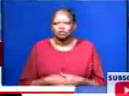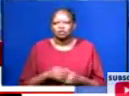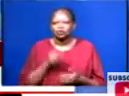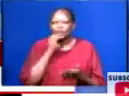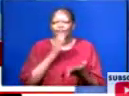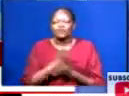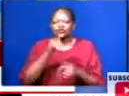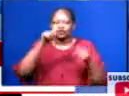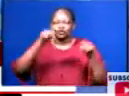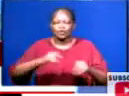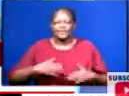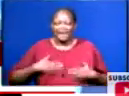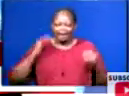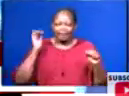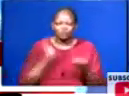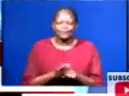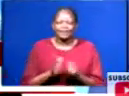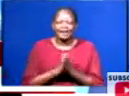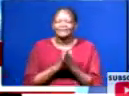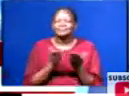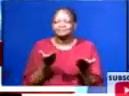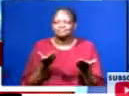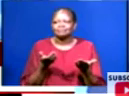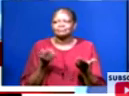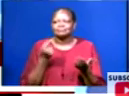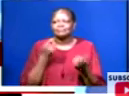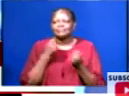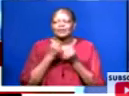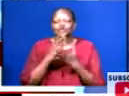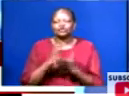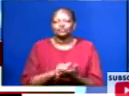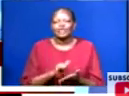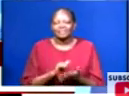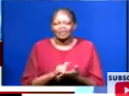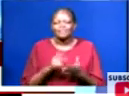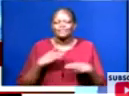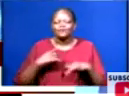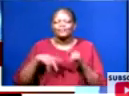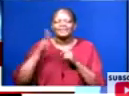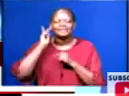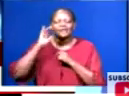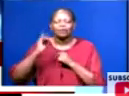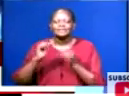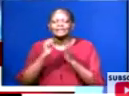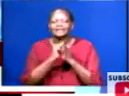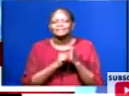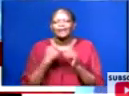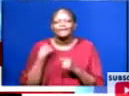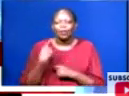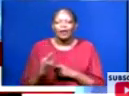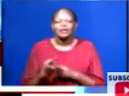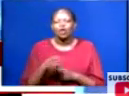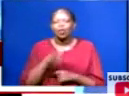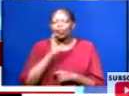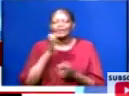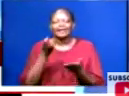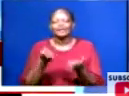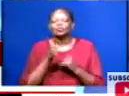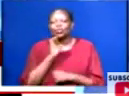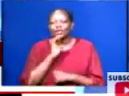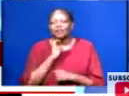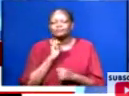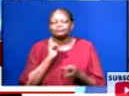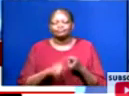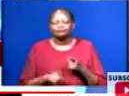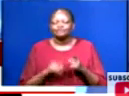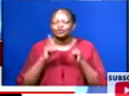leo niko na furaha na kitu nitahakikishia watu wetu wa Kisii County, agenda number 1, maji, hatuna maji. Issues